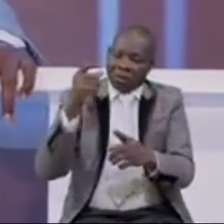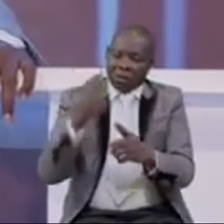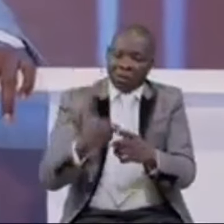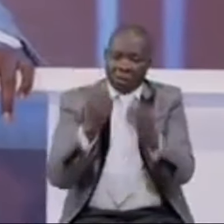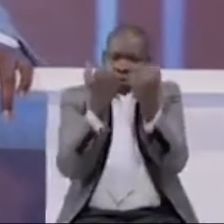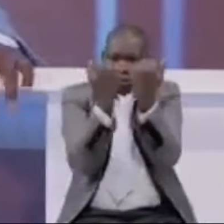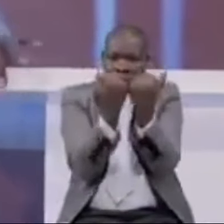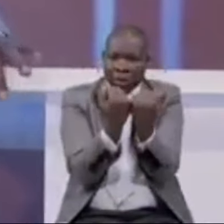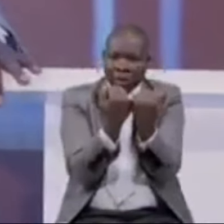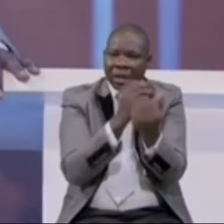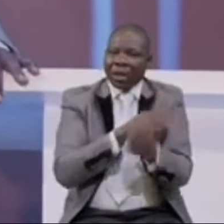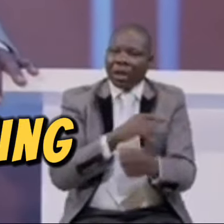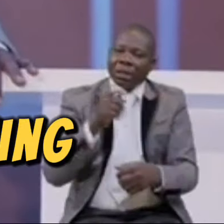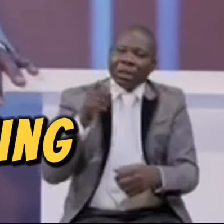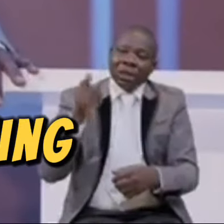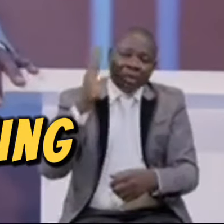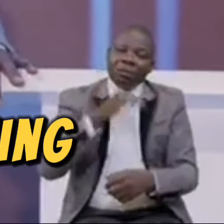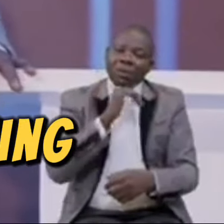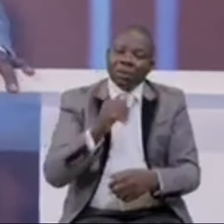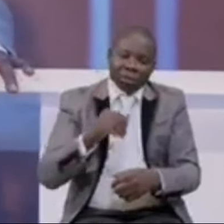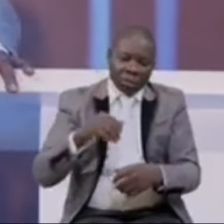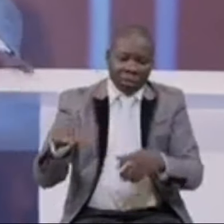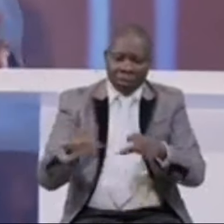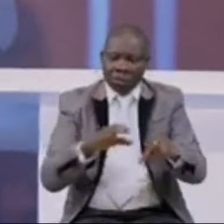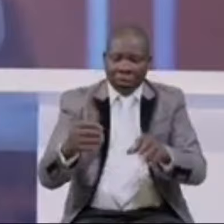will not effect anything.